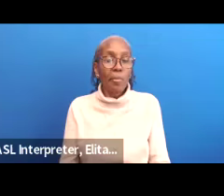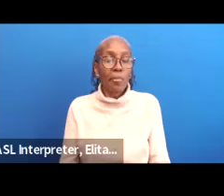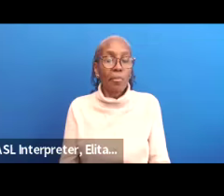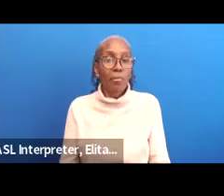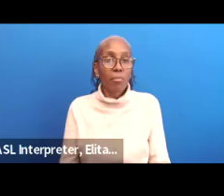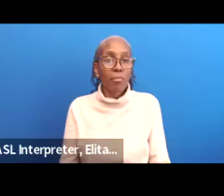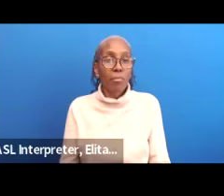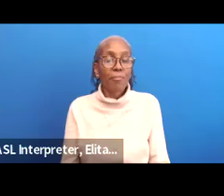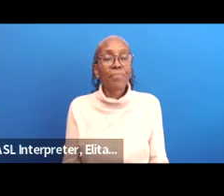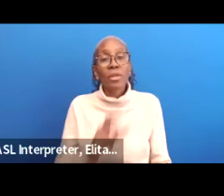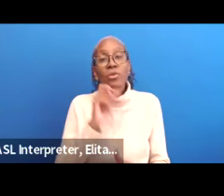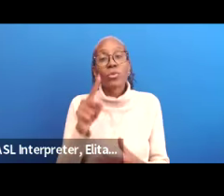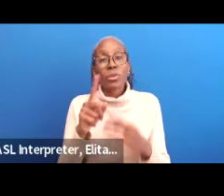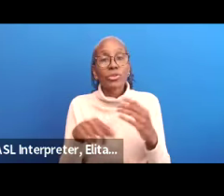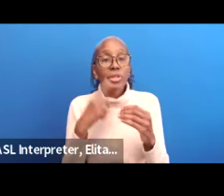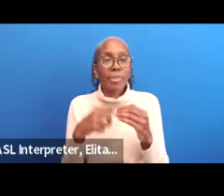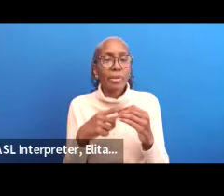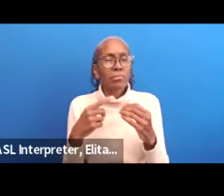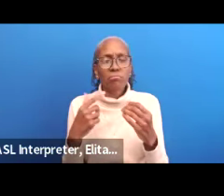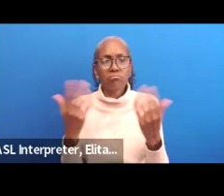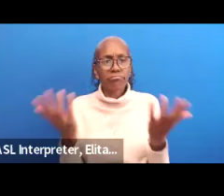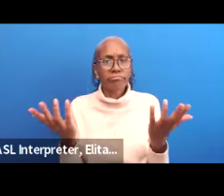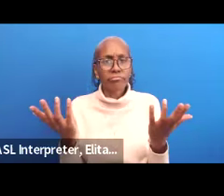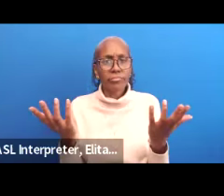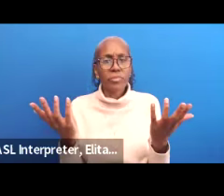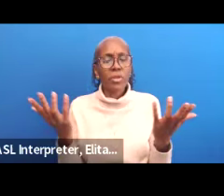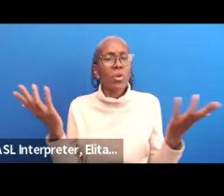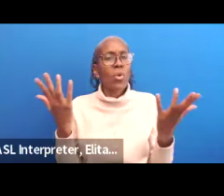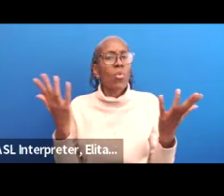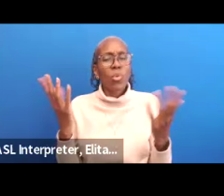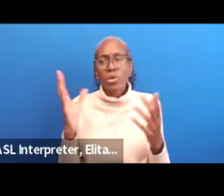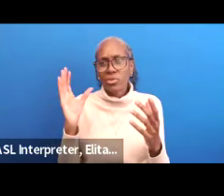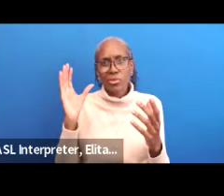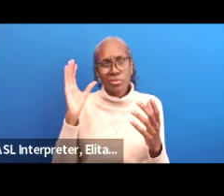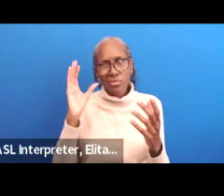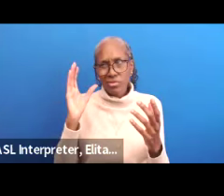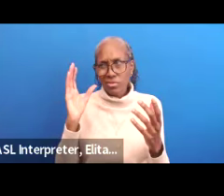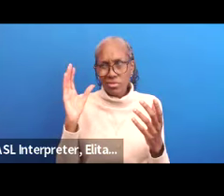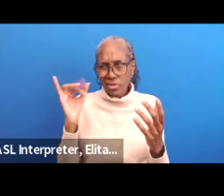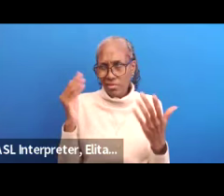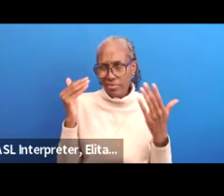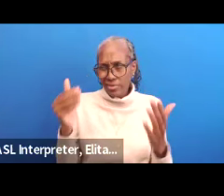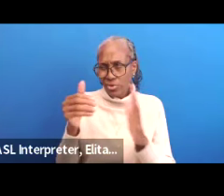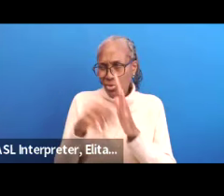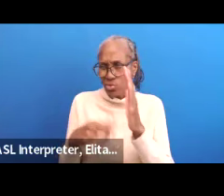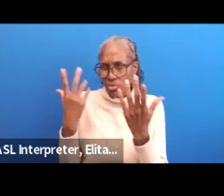There's a question about what to look out for if we are going to have